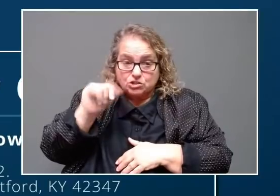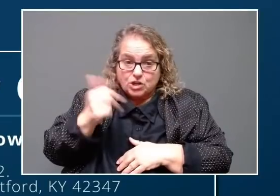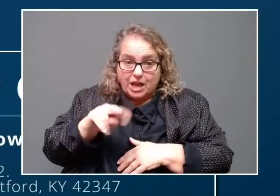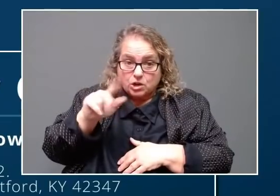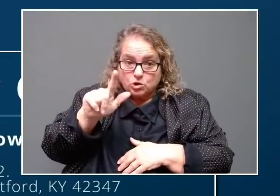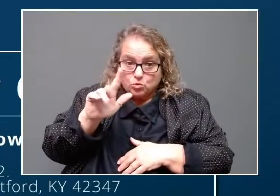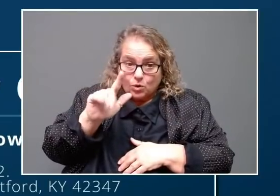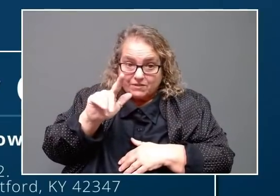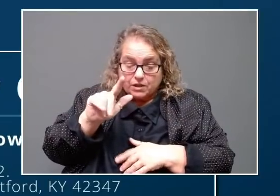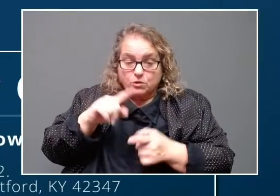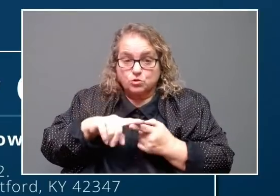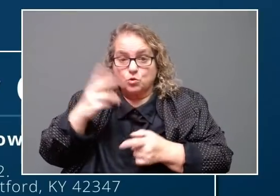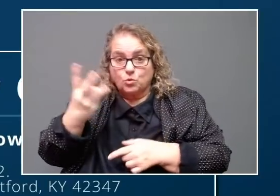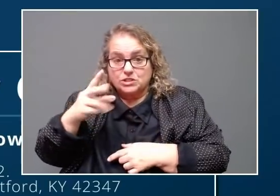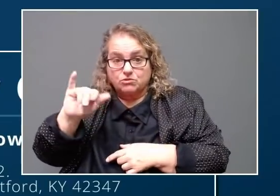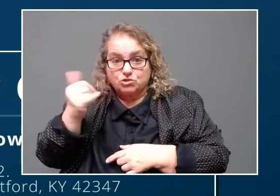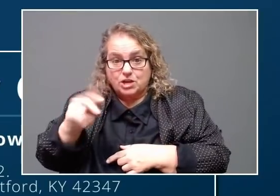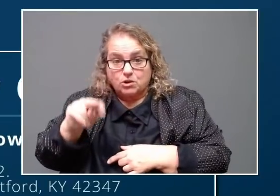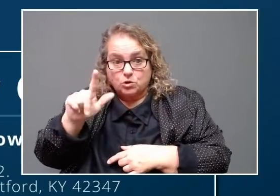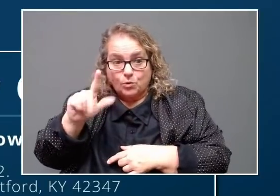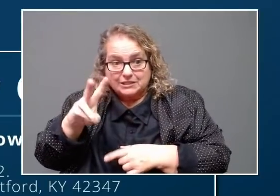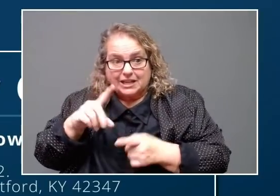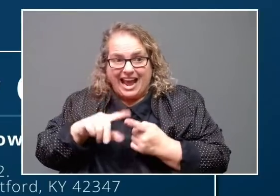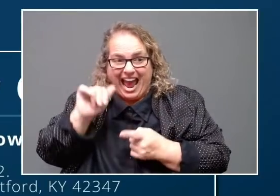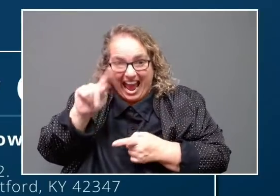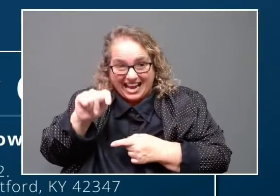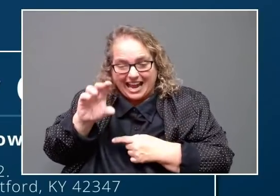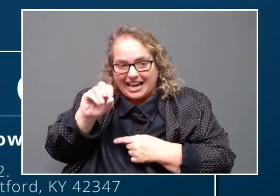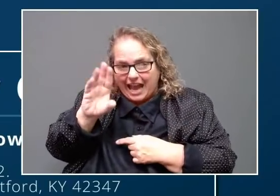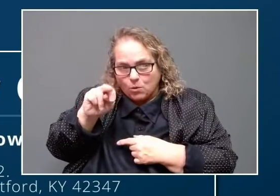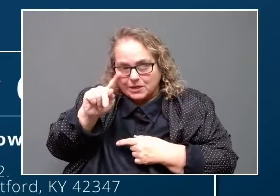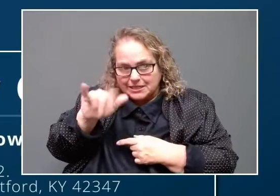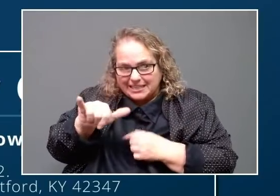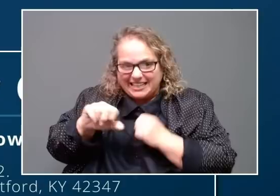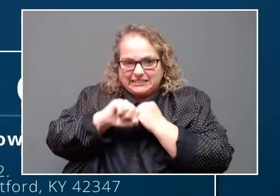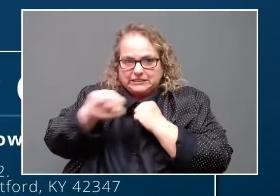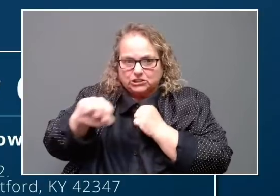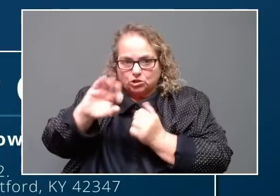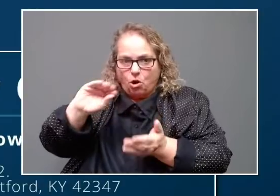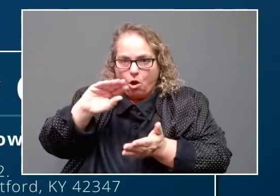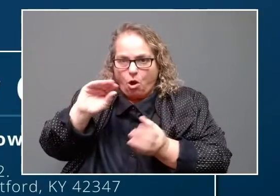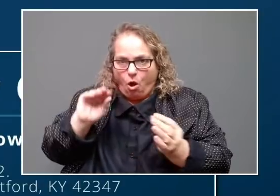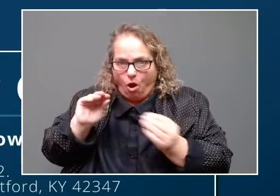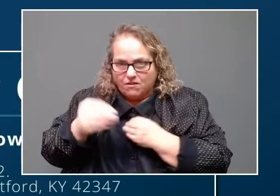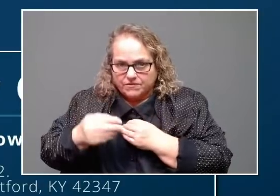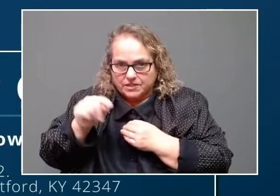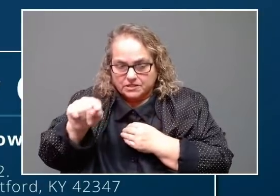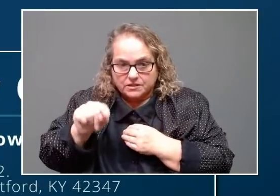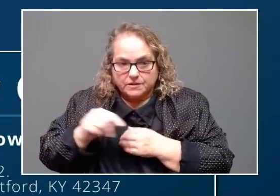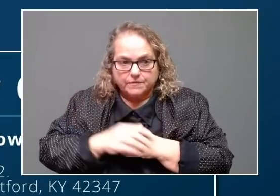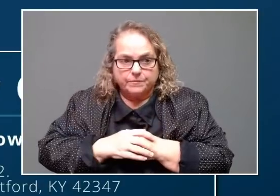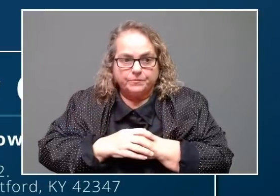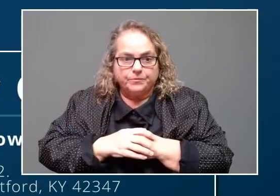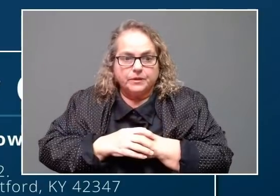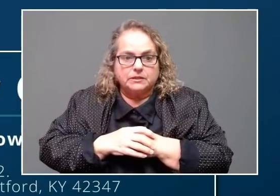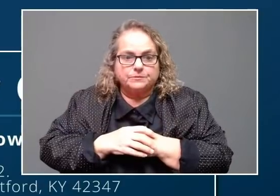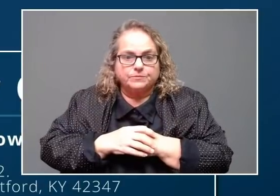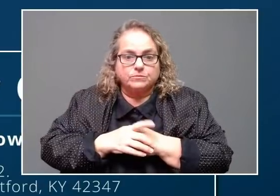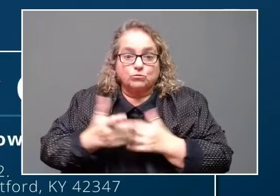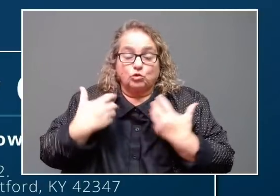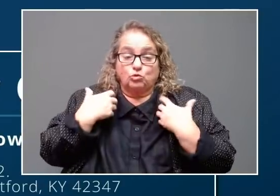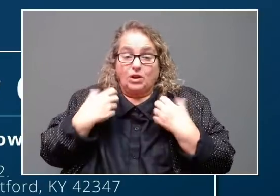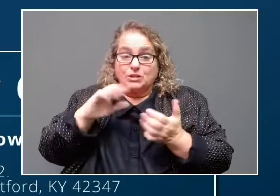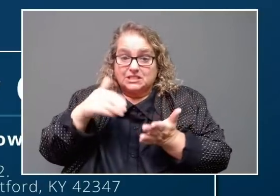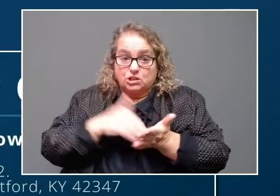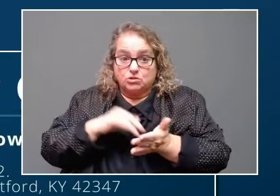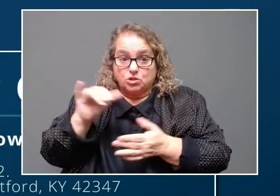January 26th, at the County Extension Office. Following recovery centers open at 8 a.m. Monday on the